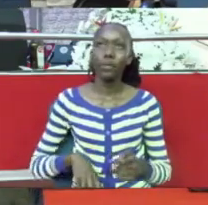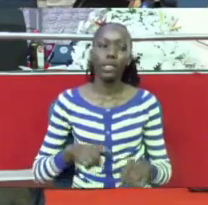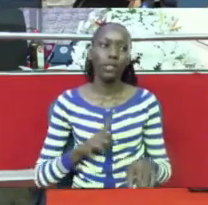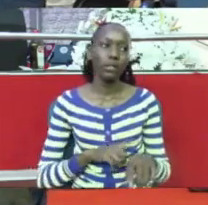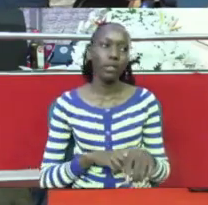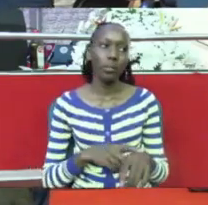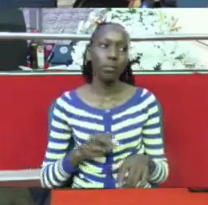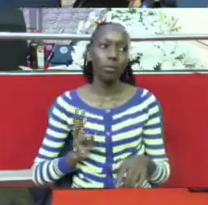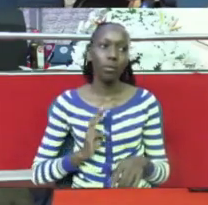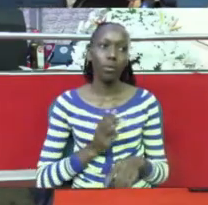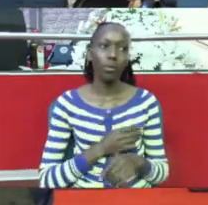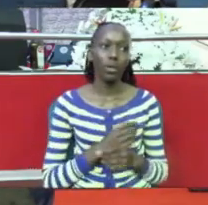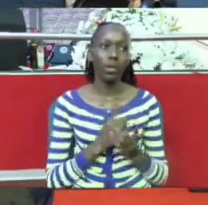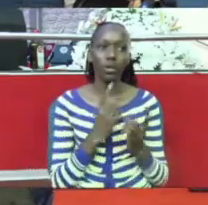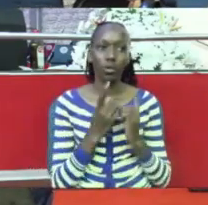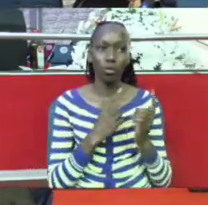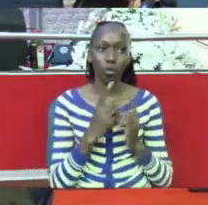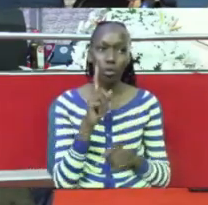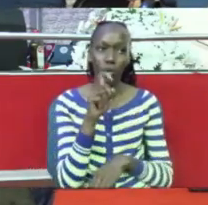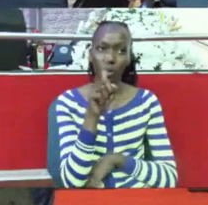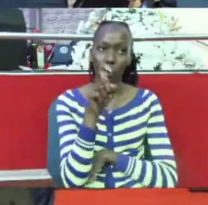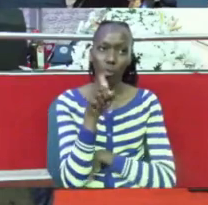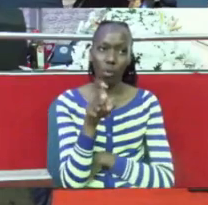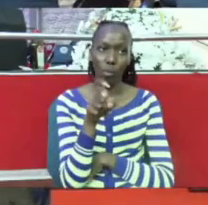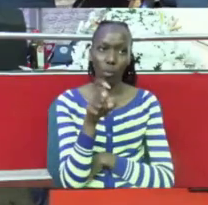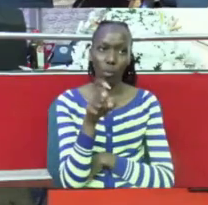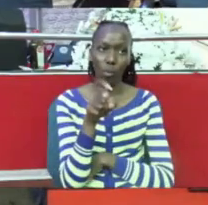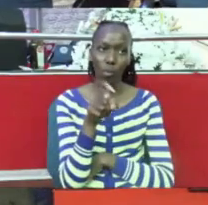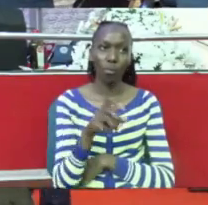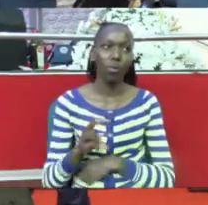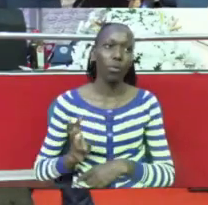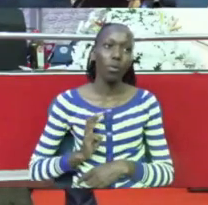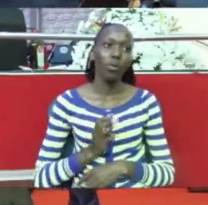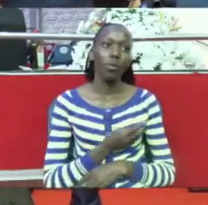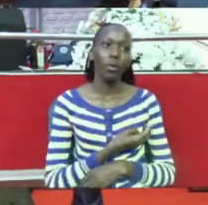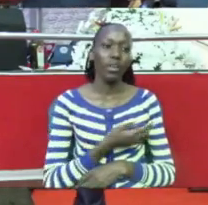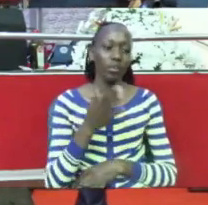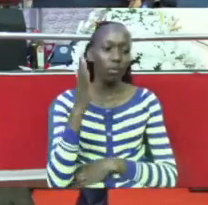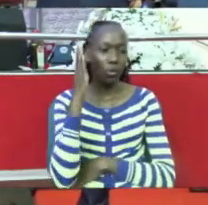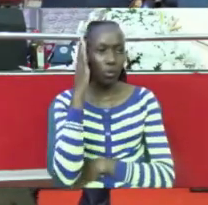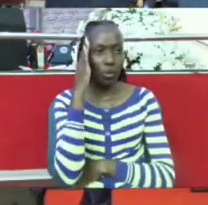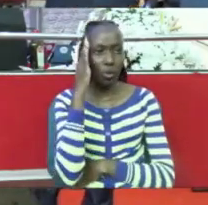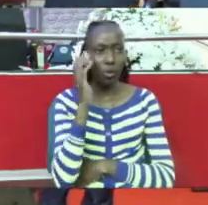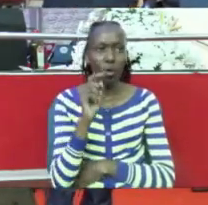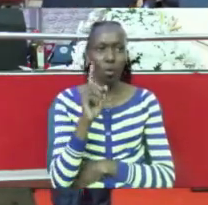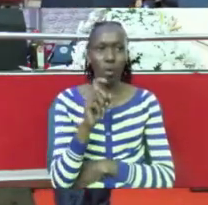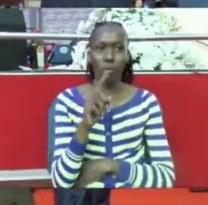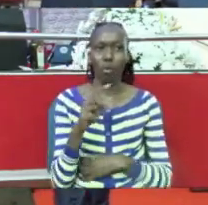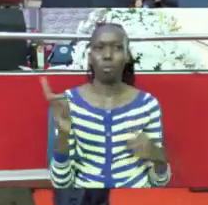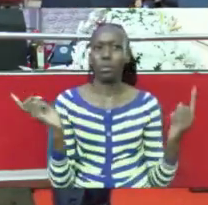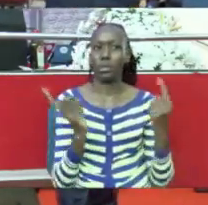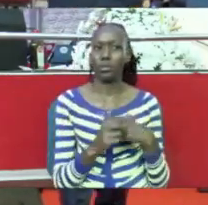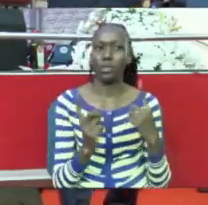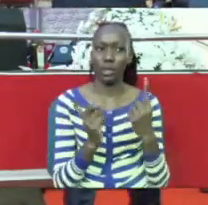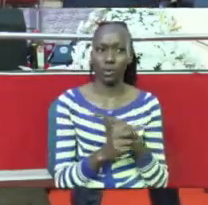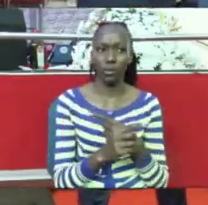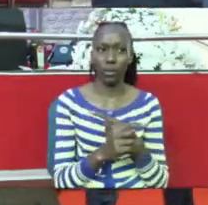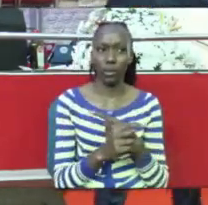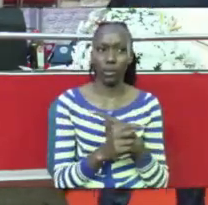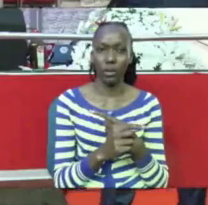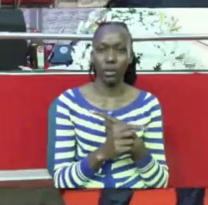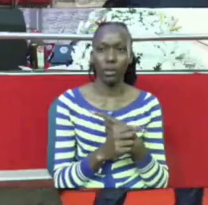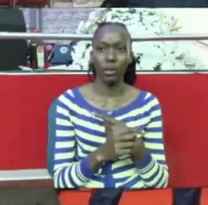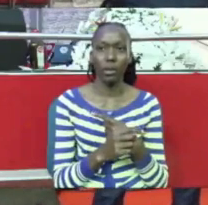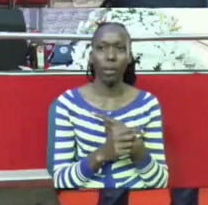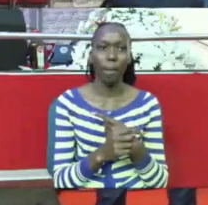worm, tunapoongea kuhusu all of us, we have different mindset what is a worm. Kila mmoja wetu ako na tafsiri yake mdudu ni